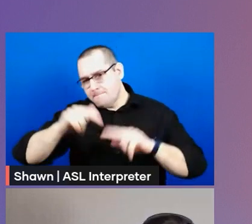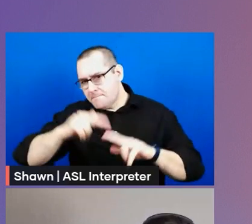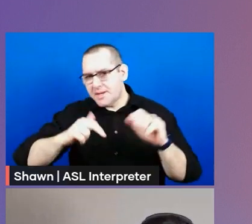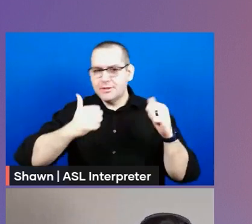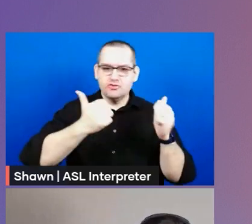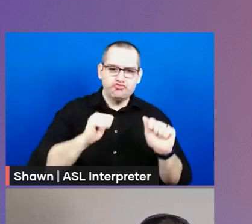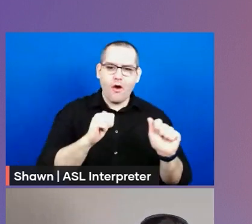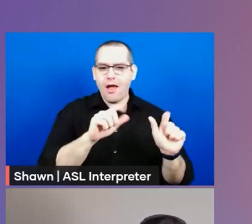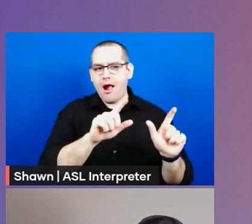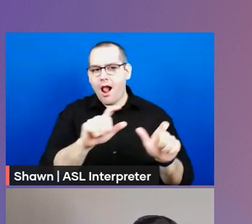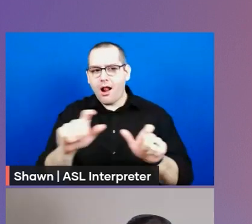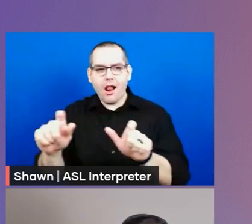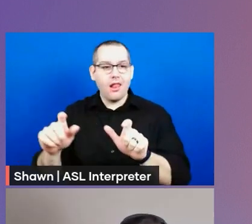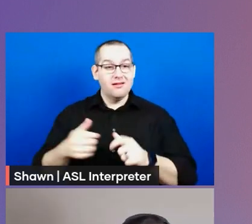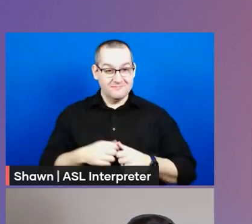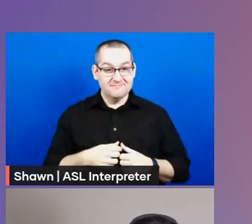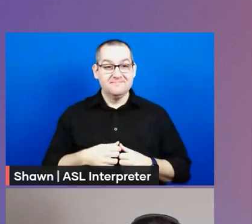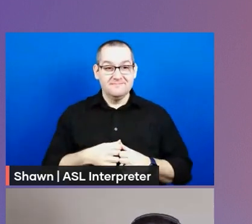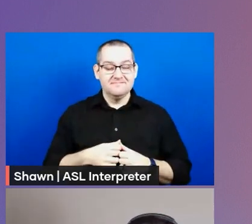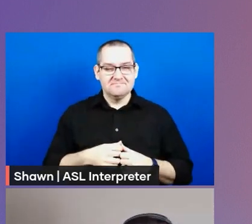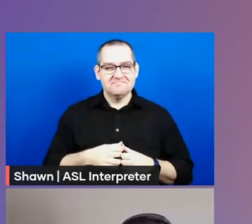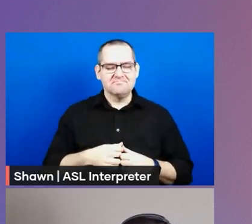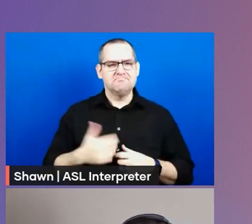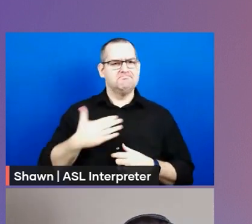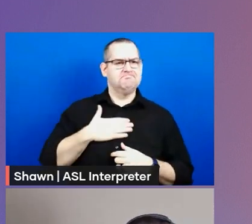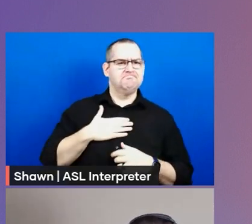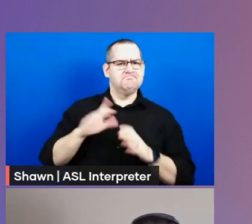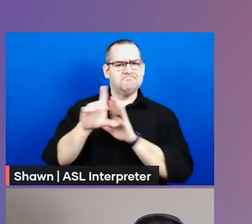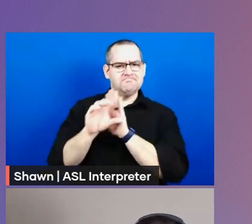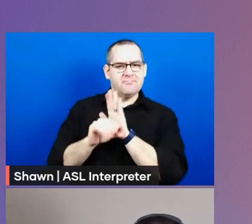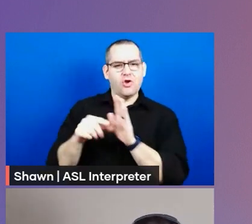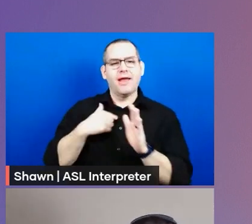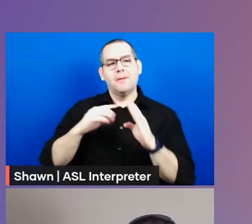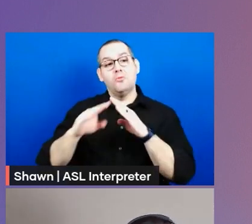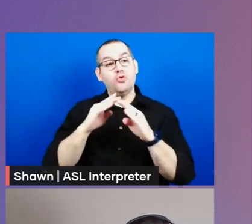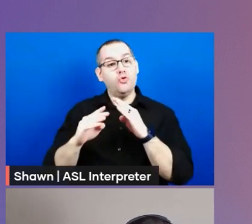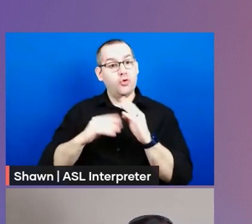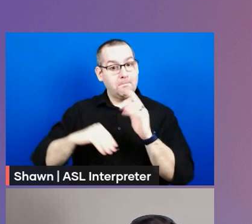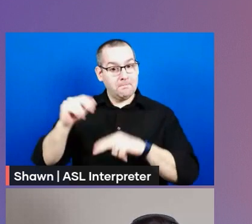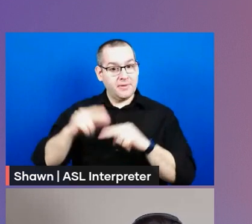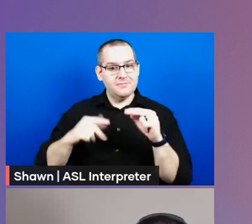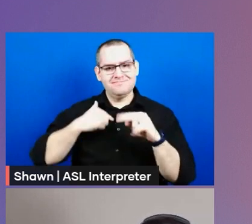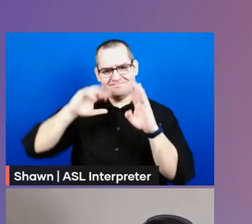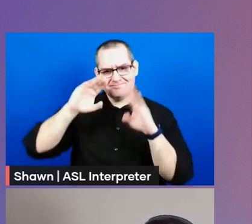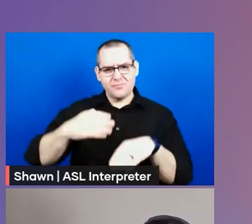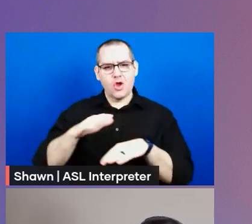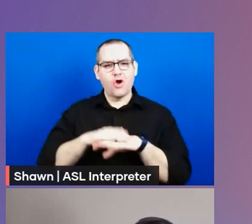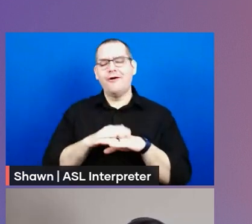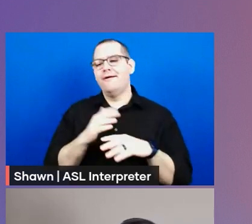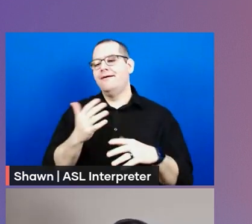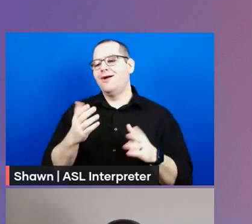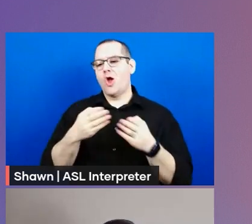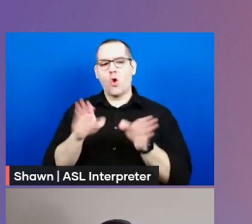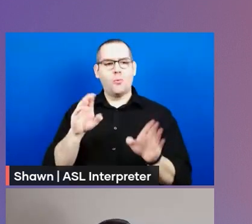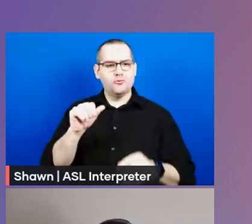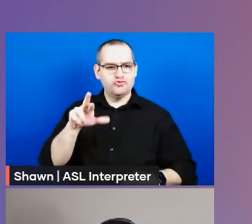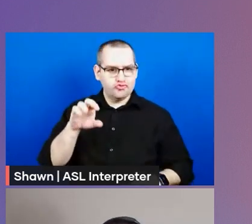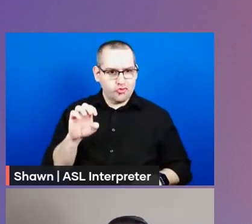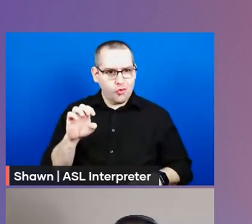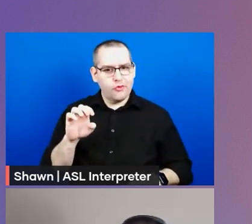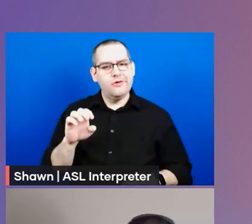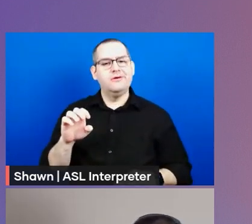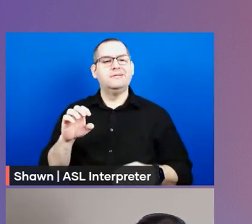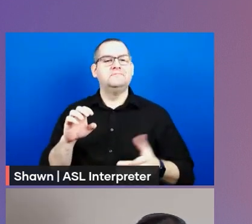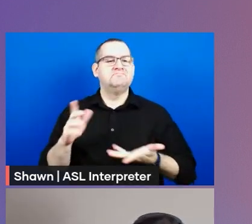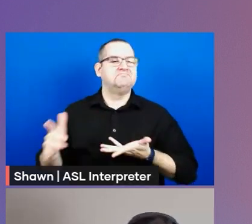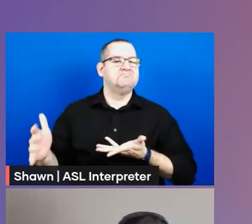so a little about me, community builder. I spend most of my time working in open source and gathering people together to